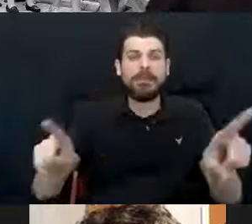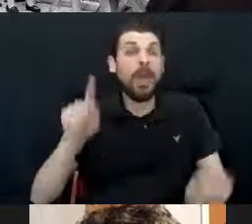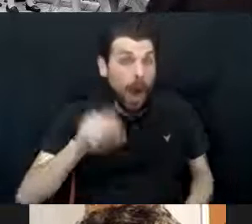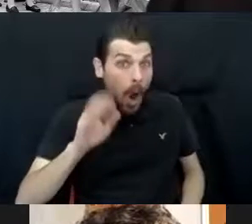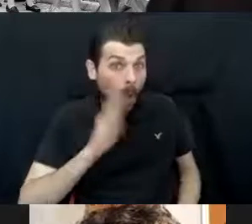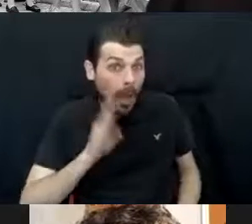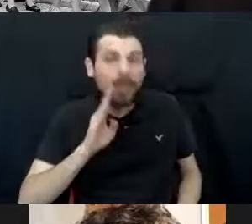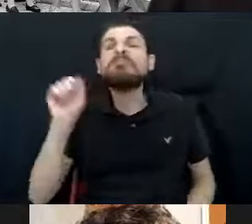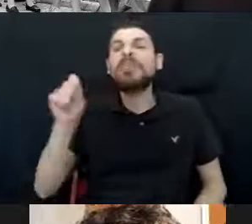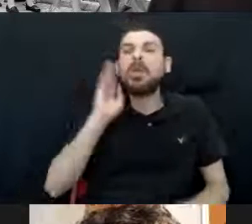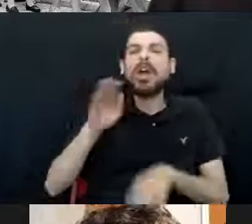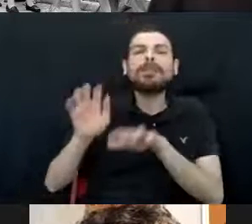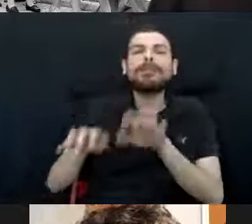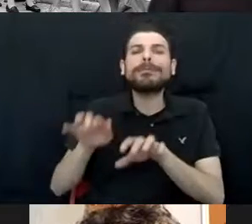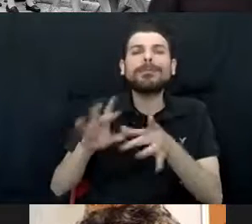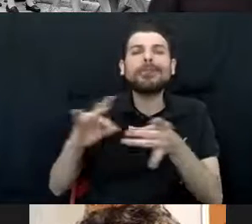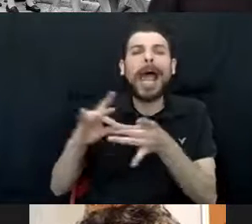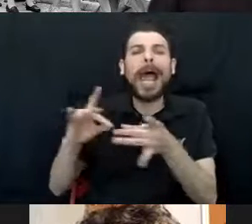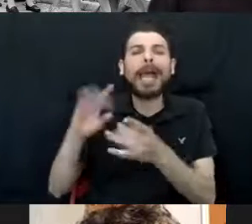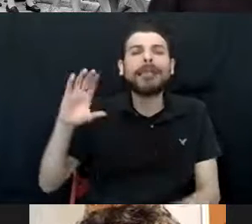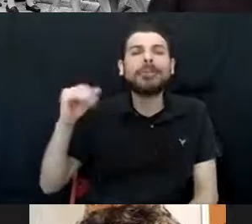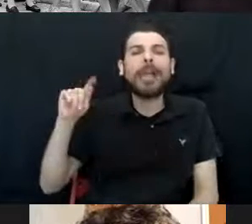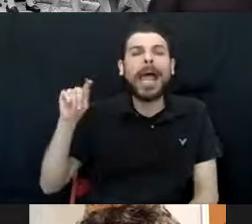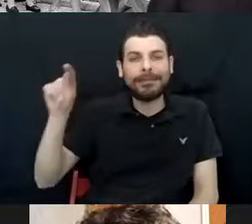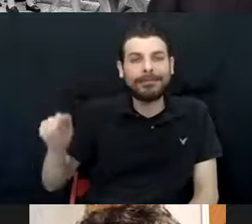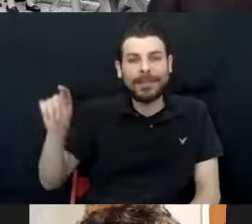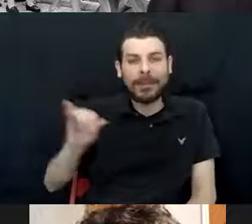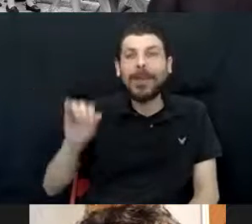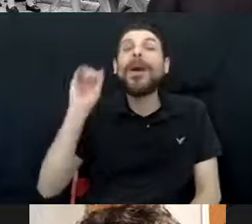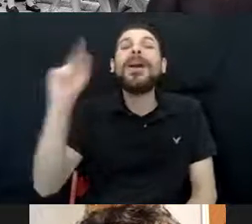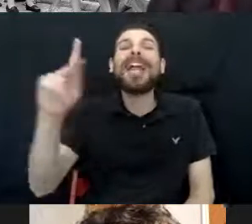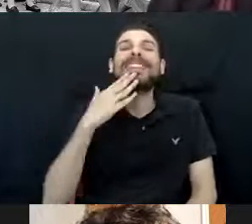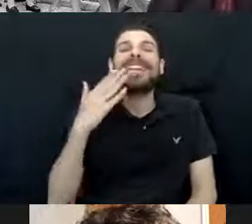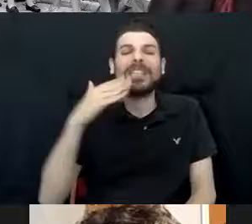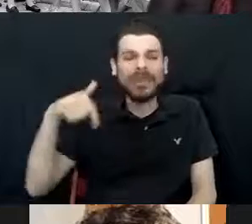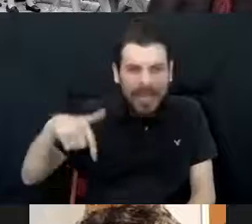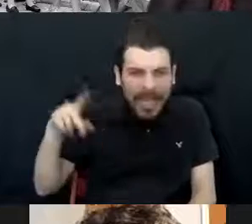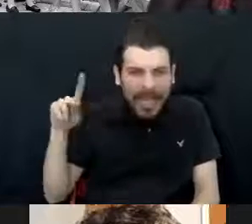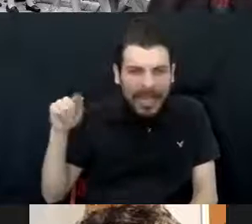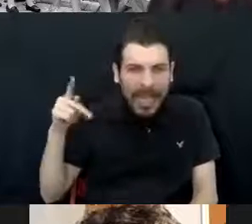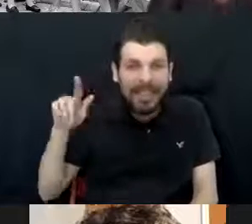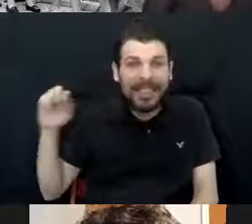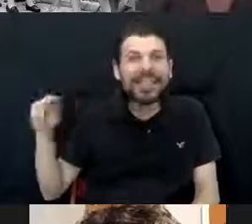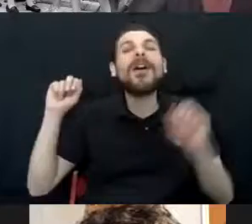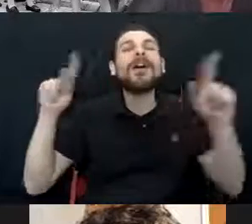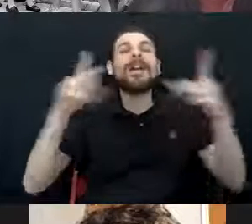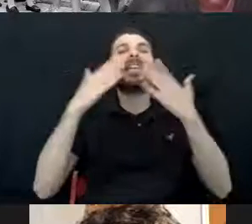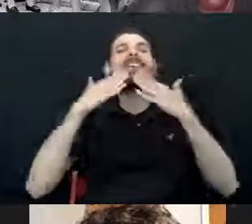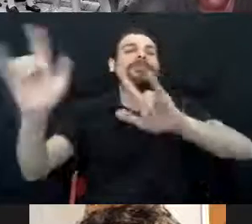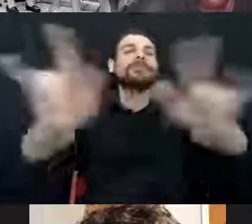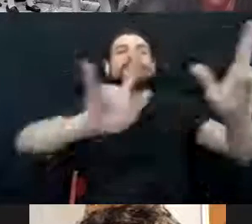to put it into the chat for me. Okay, thank you. Thank you so much. Thank you, everybody, for tuning